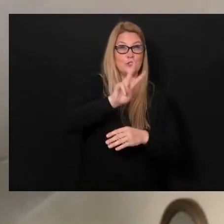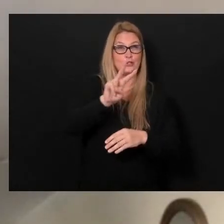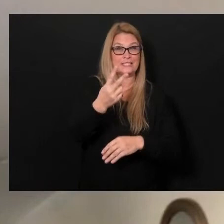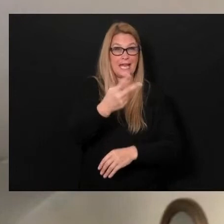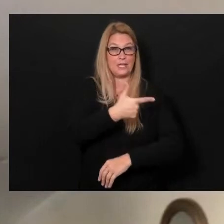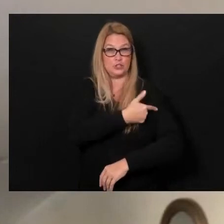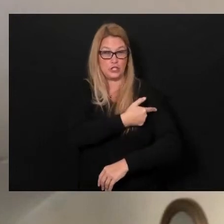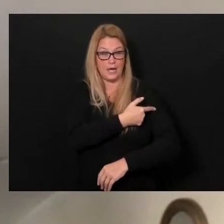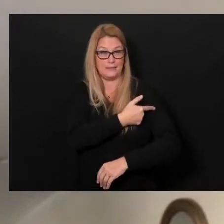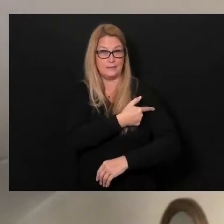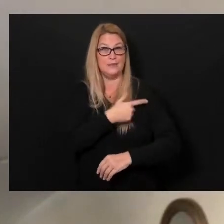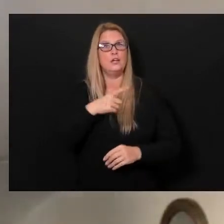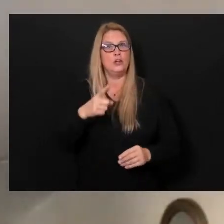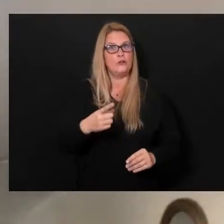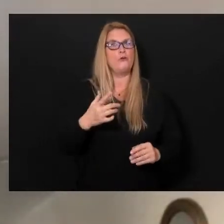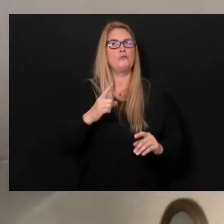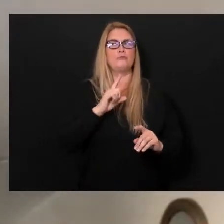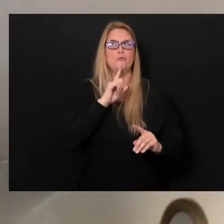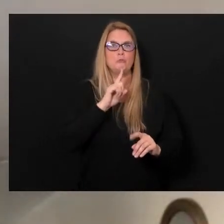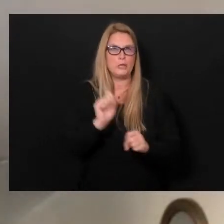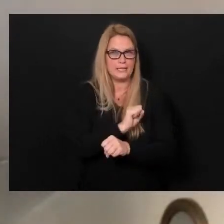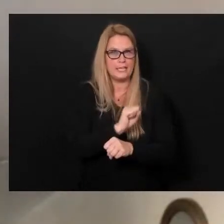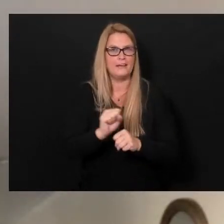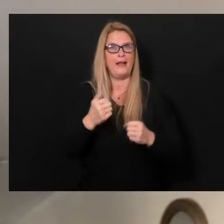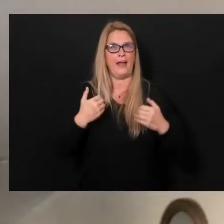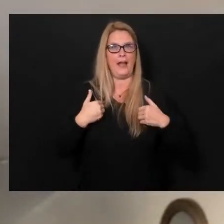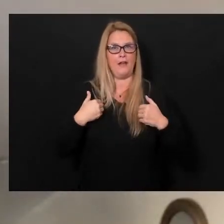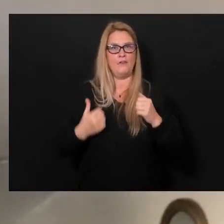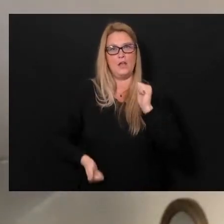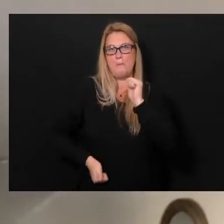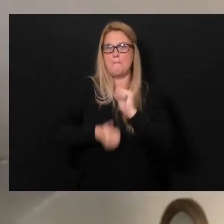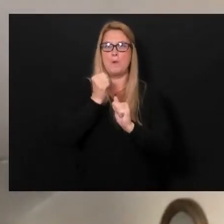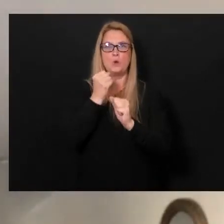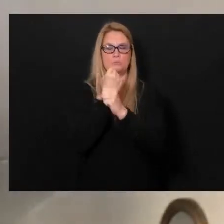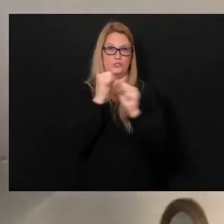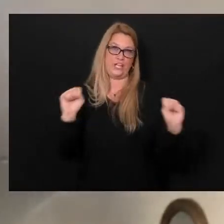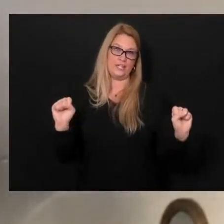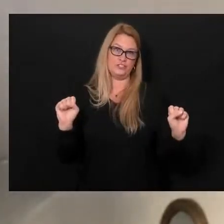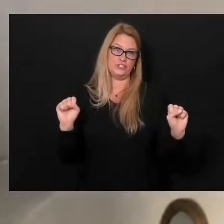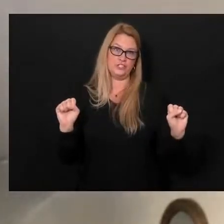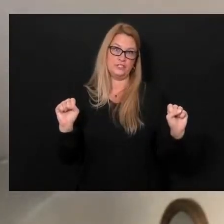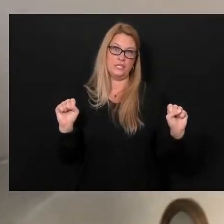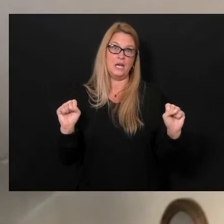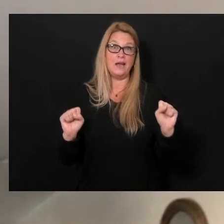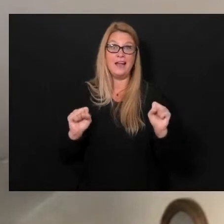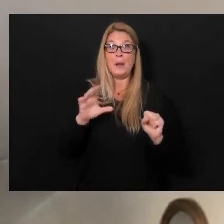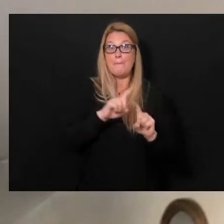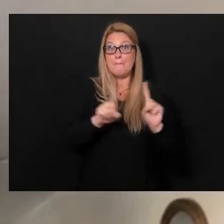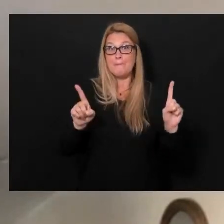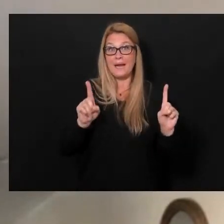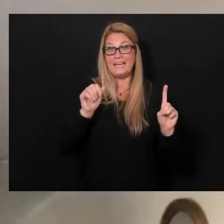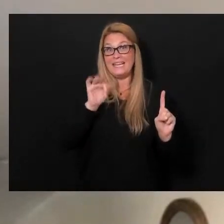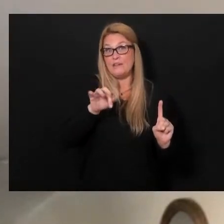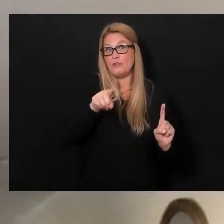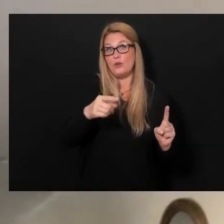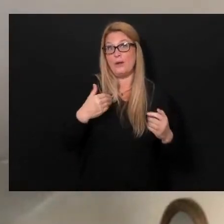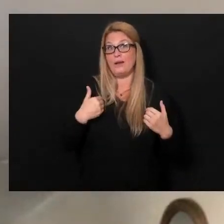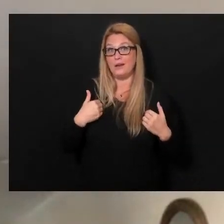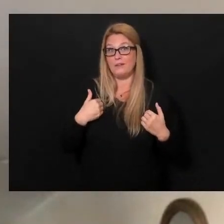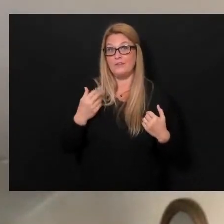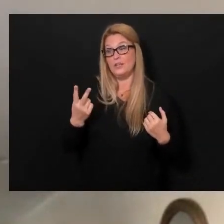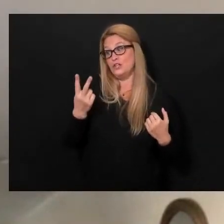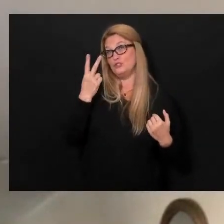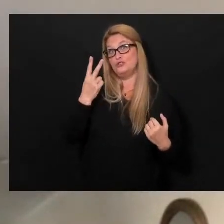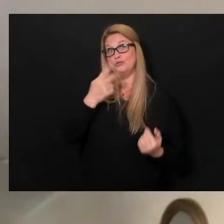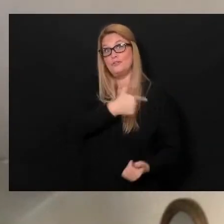really feel like that you have the most protection. But that even if you get 2 doses